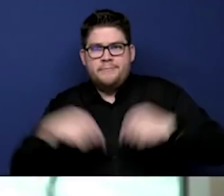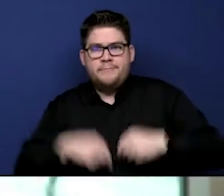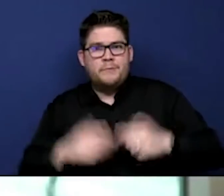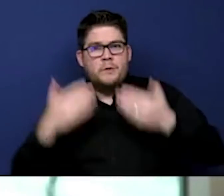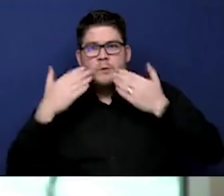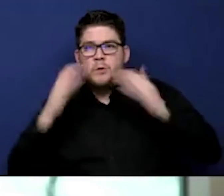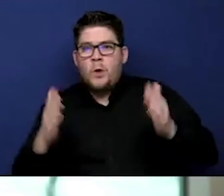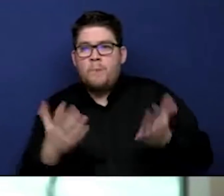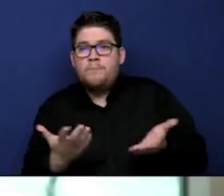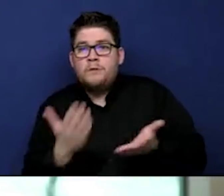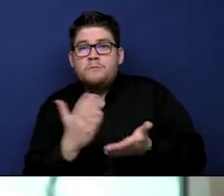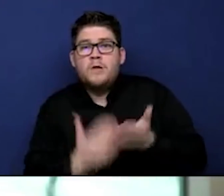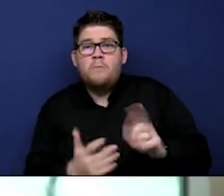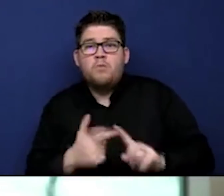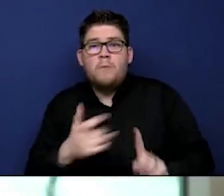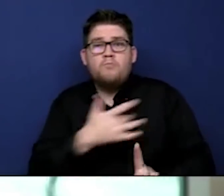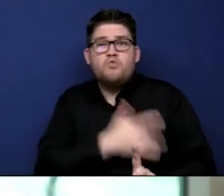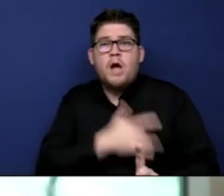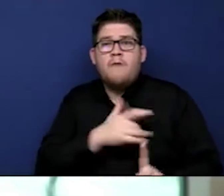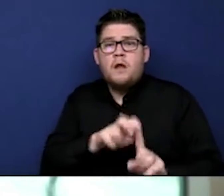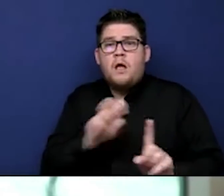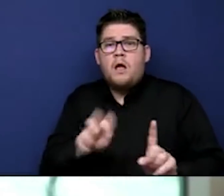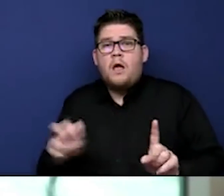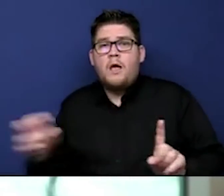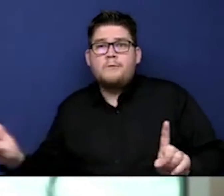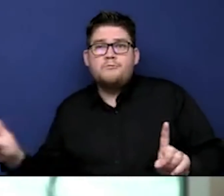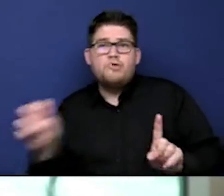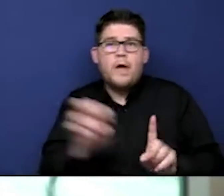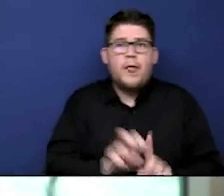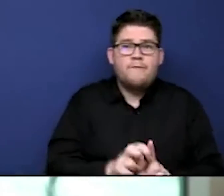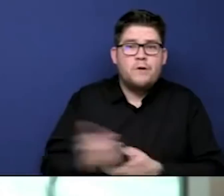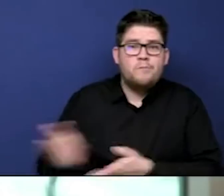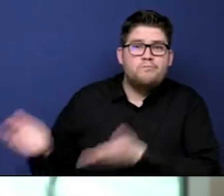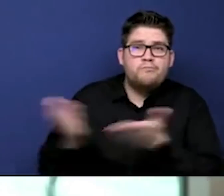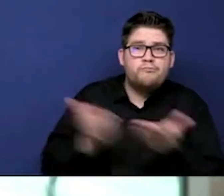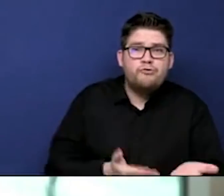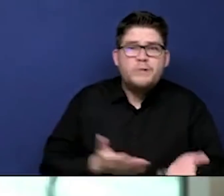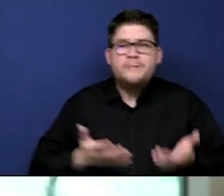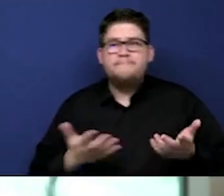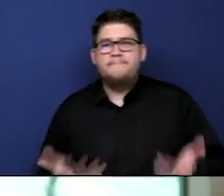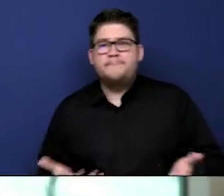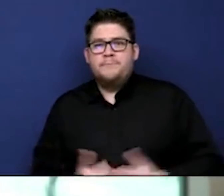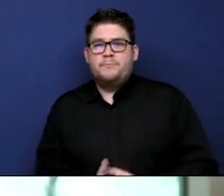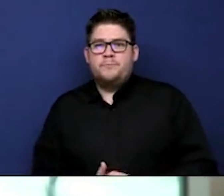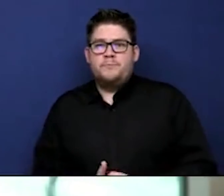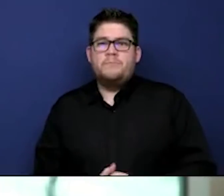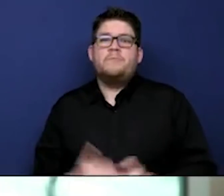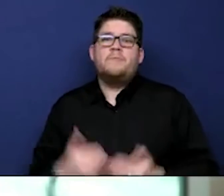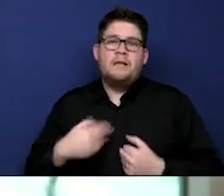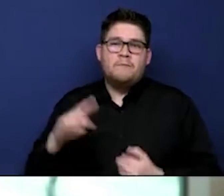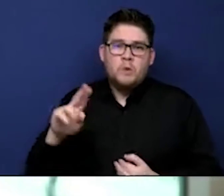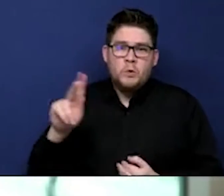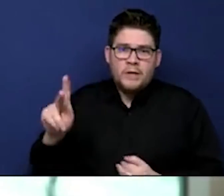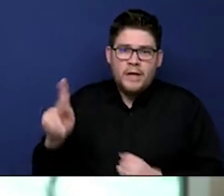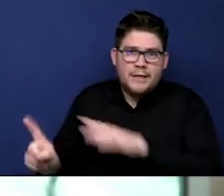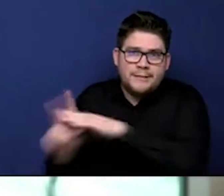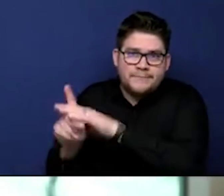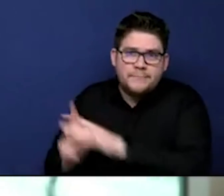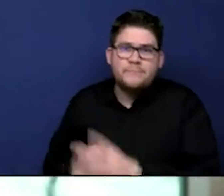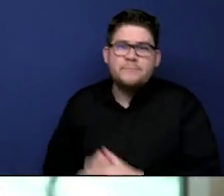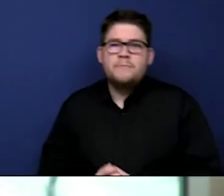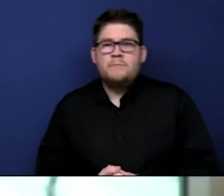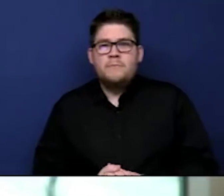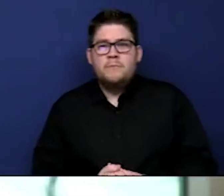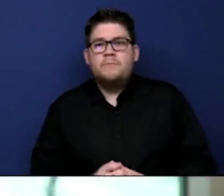inter-provincial travel in Canada. We have the B117 UK and the South African, but we also have the P2, which is